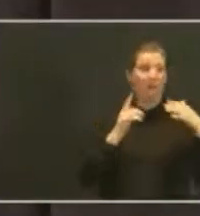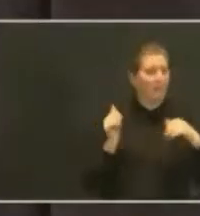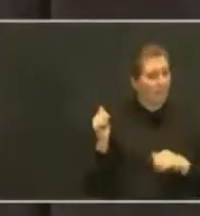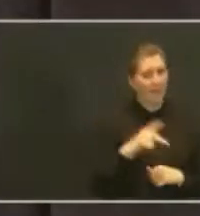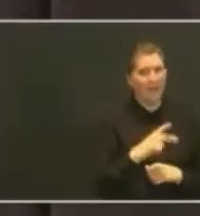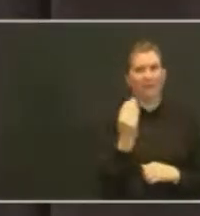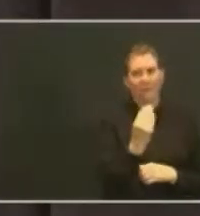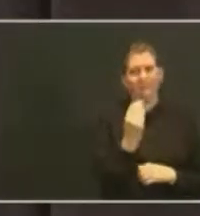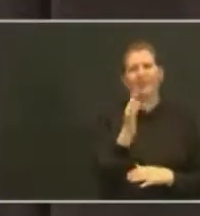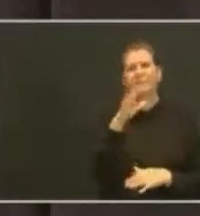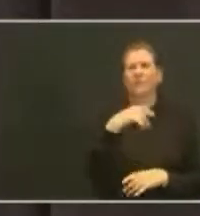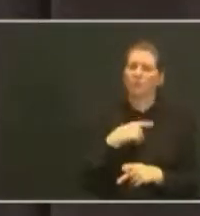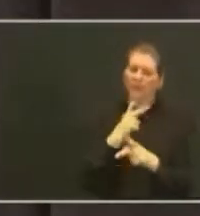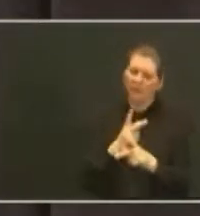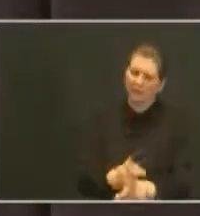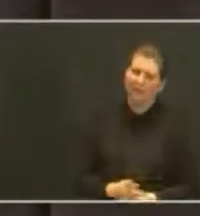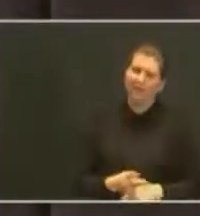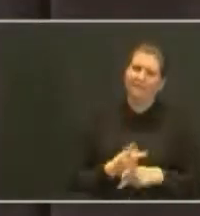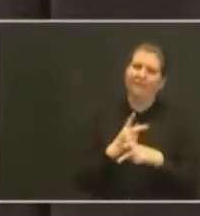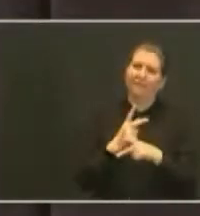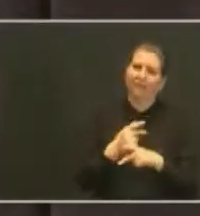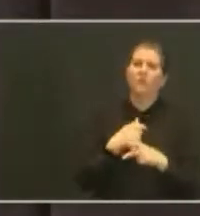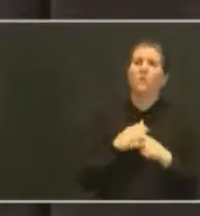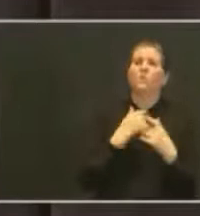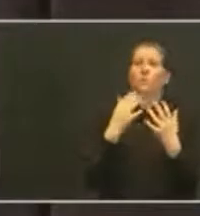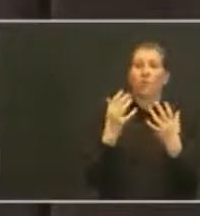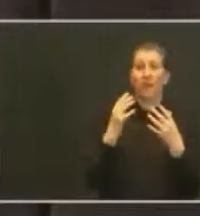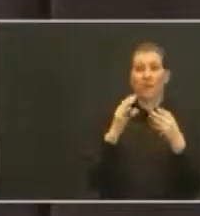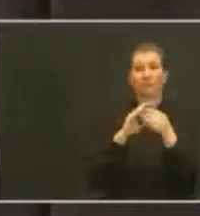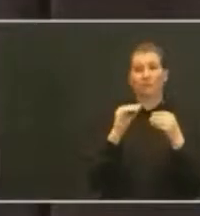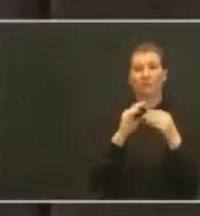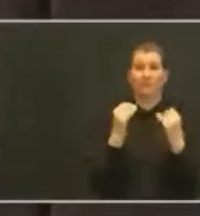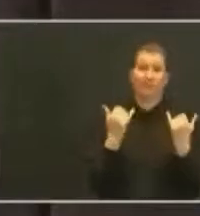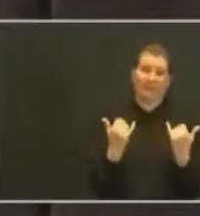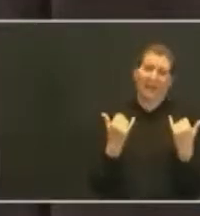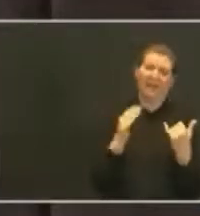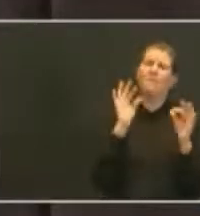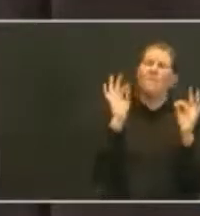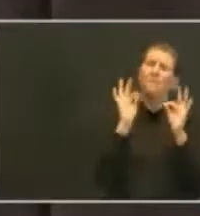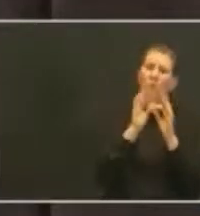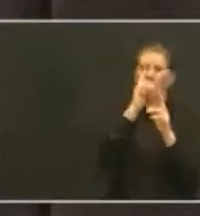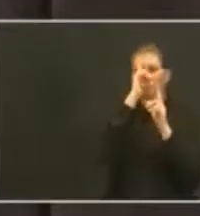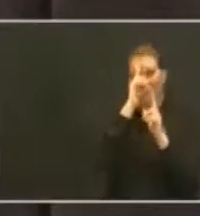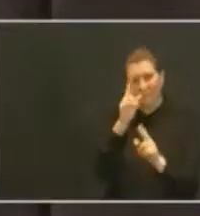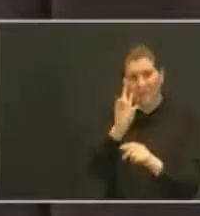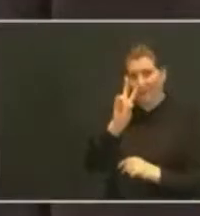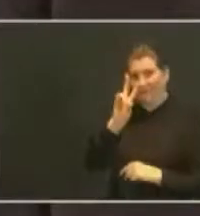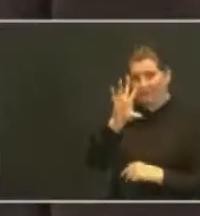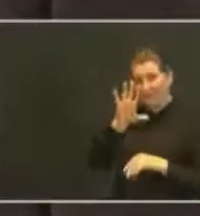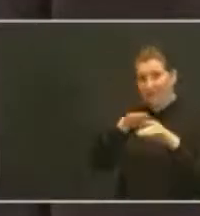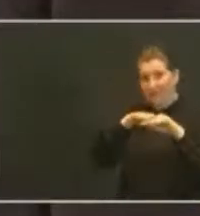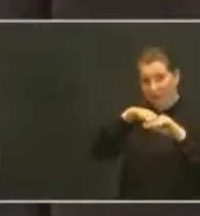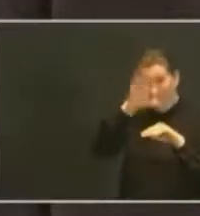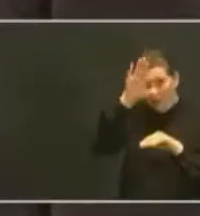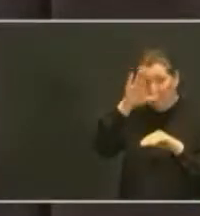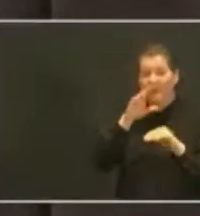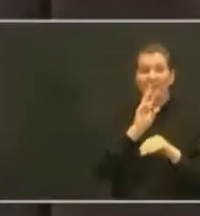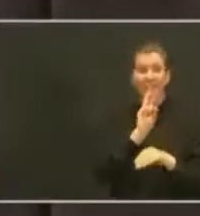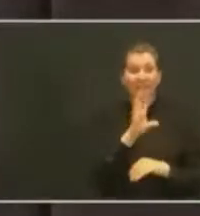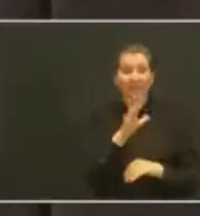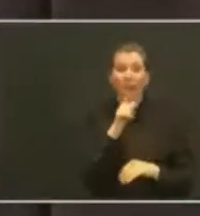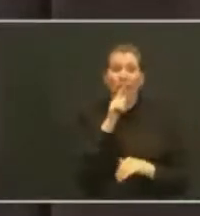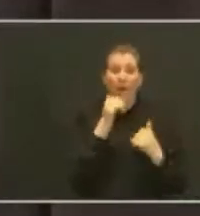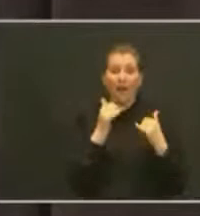there. We really want to message for 75 and older between now and Monday to be able to take advantage